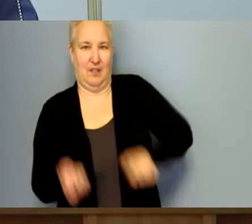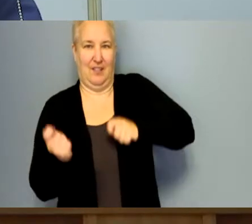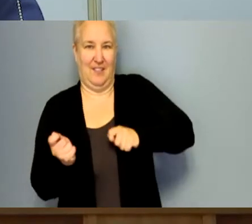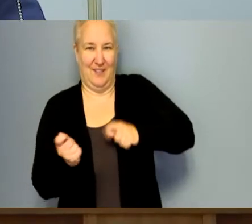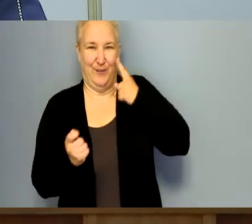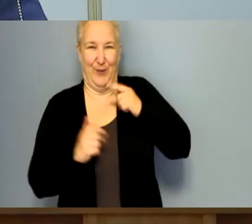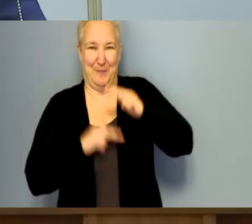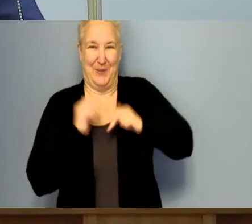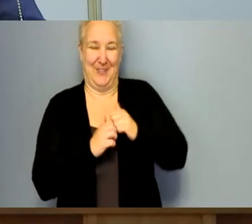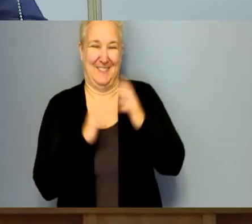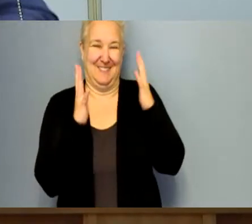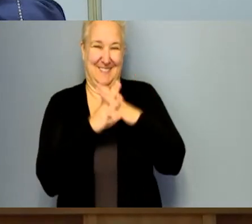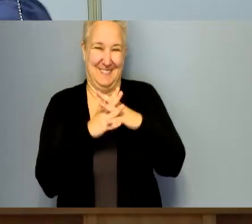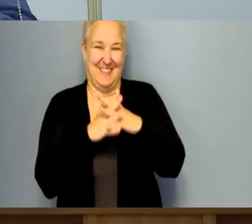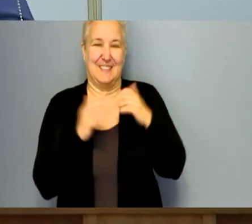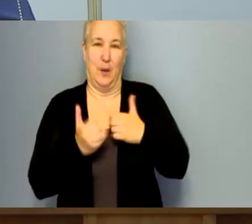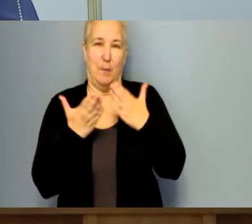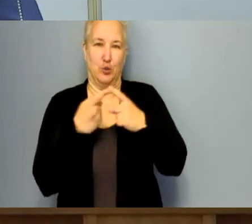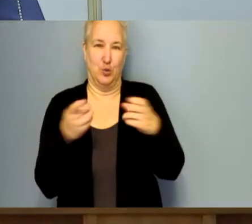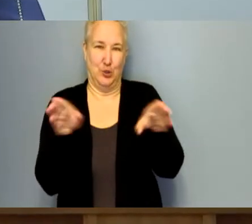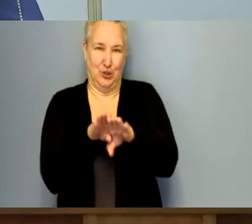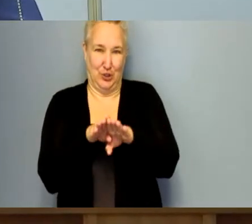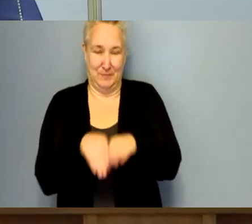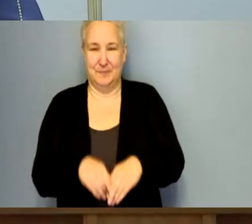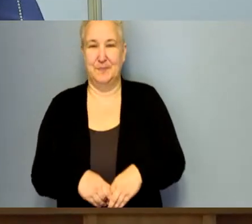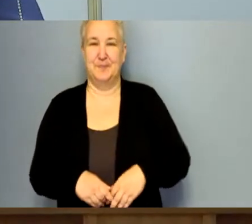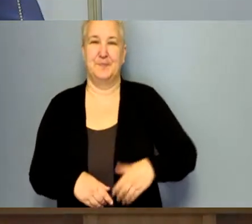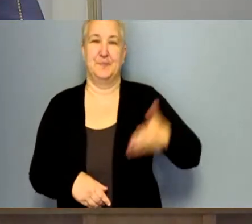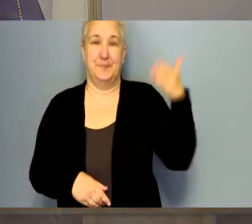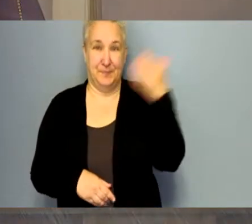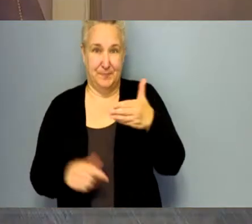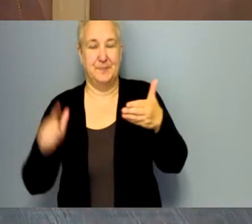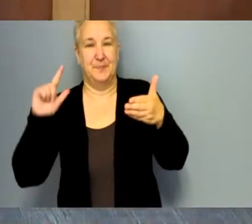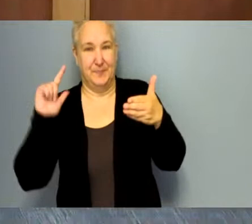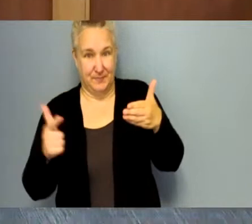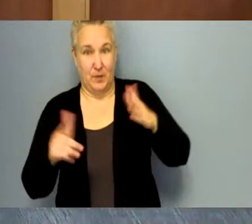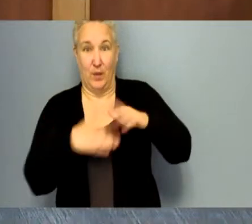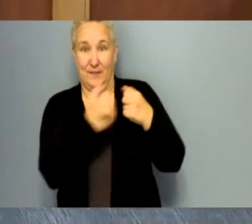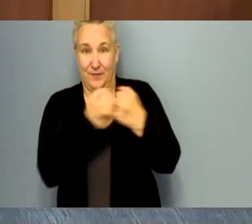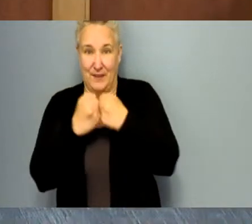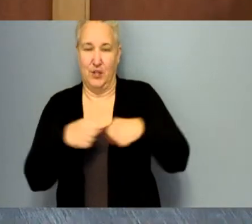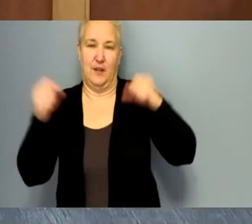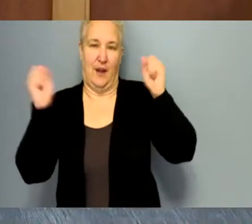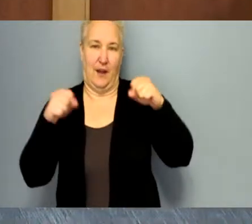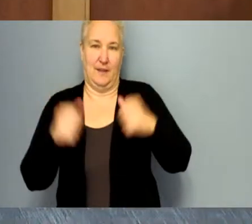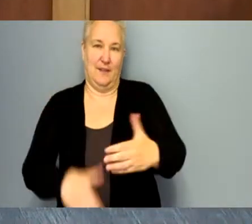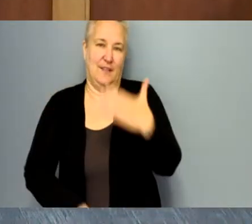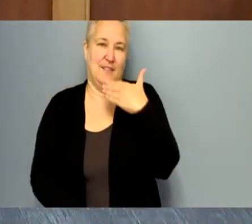with that, I'll entertain a motion to adjourn. Second. All in favor? Aye. Thank you.